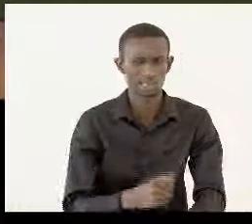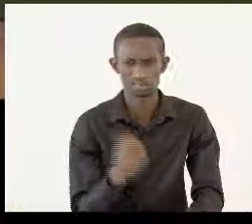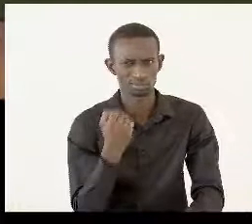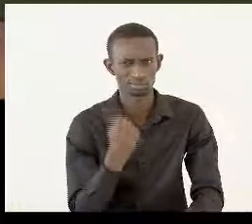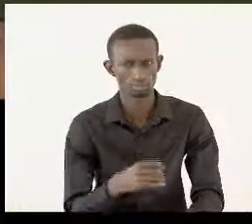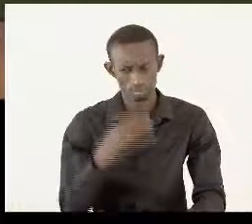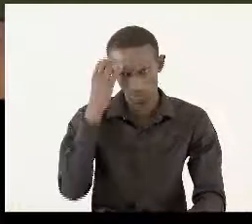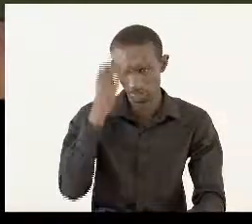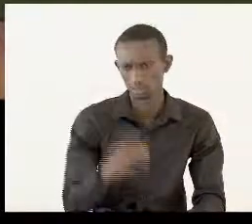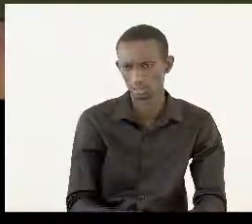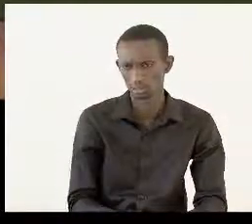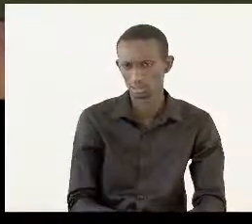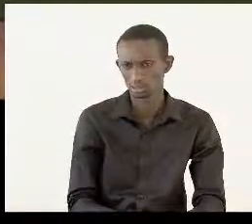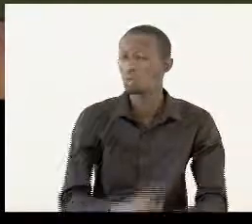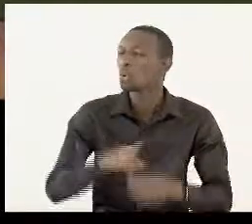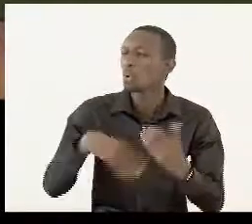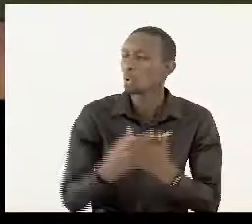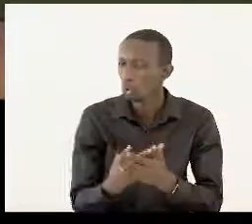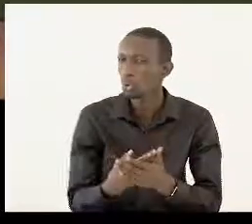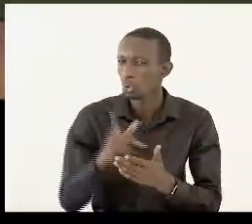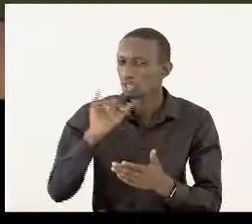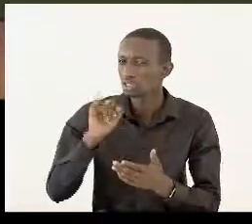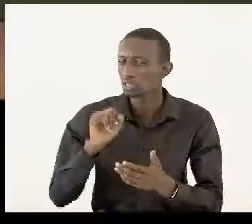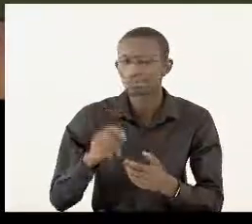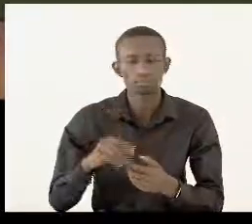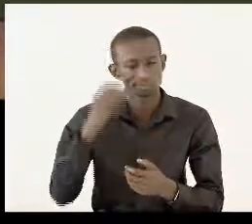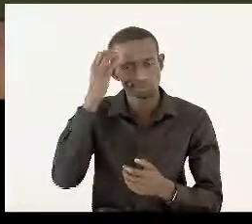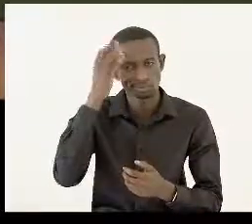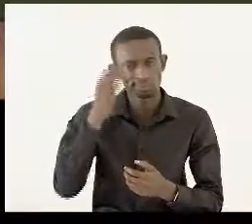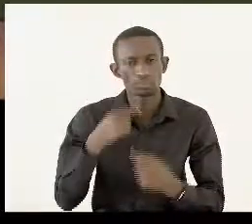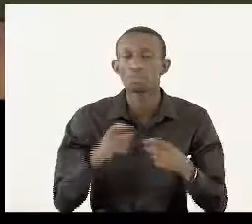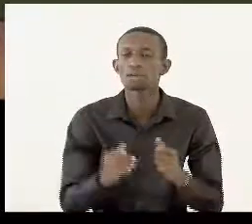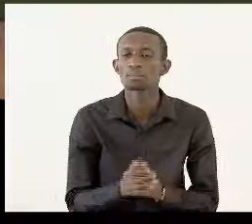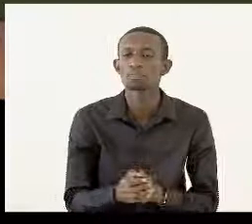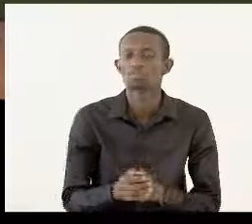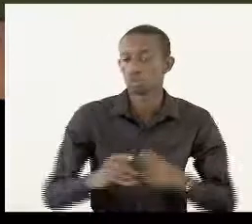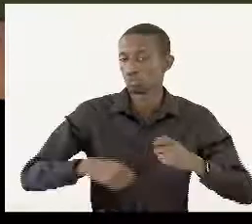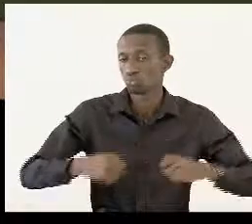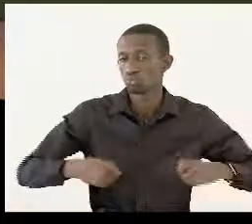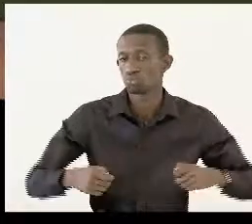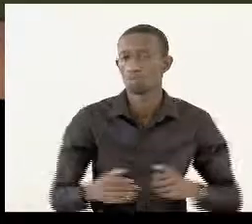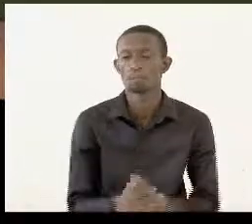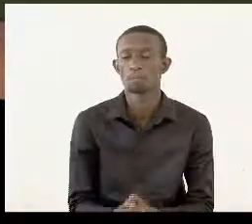all reactions of fluorine are very dangerous. But the reaction will be